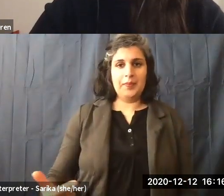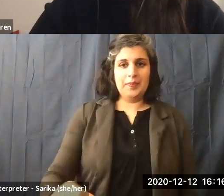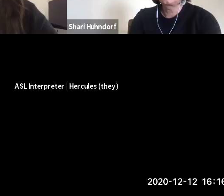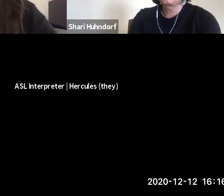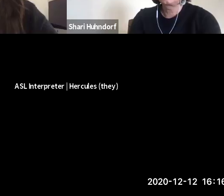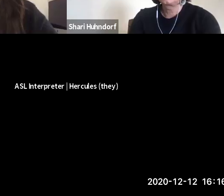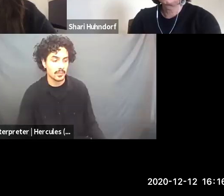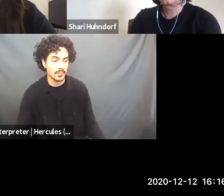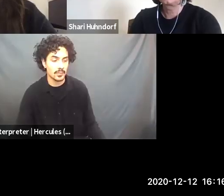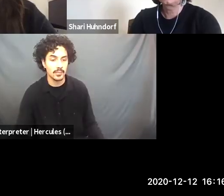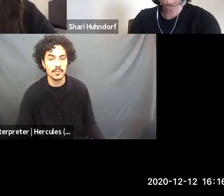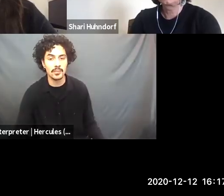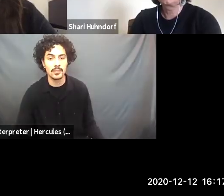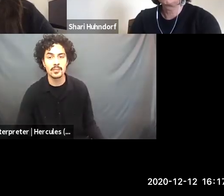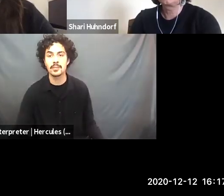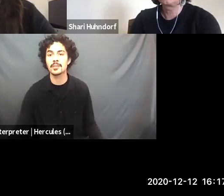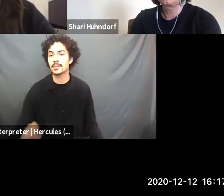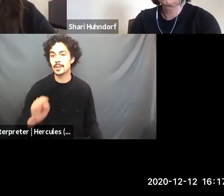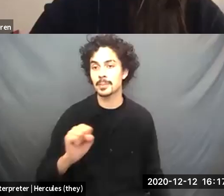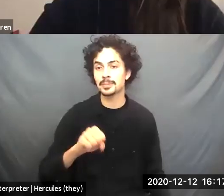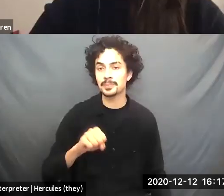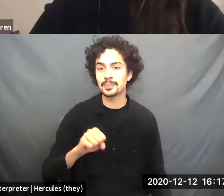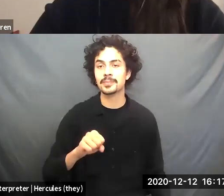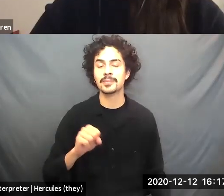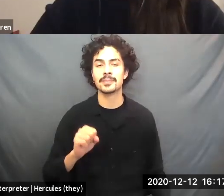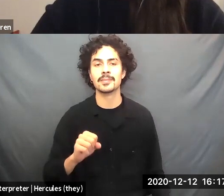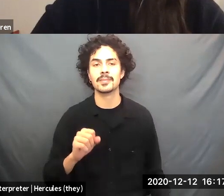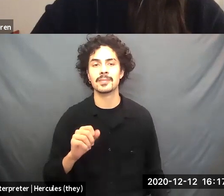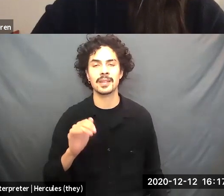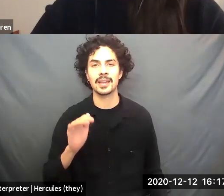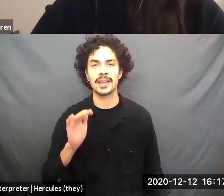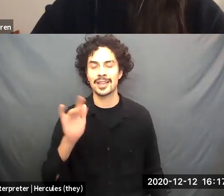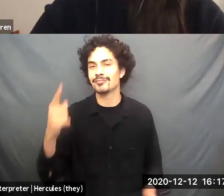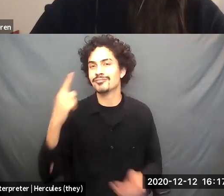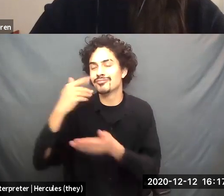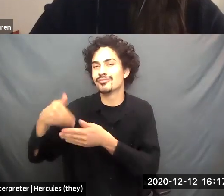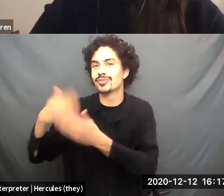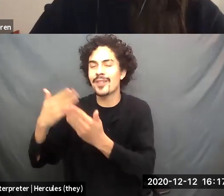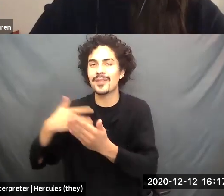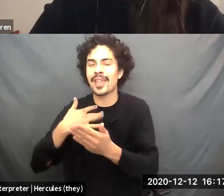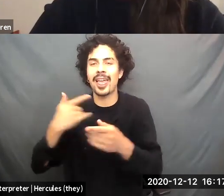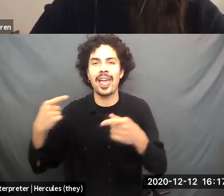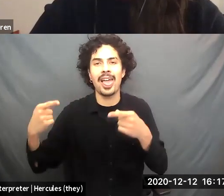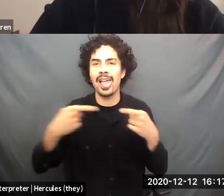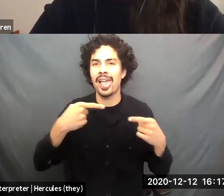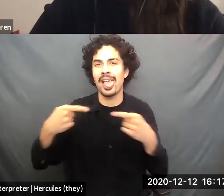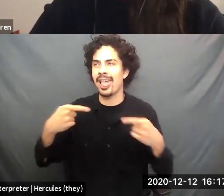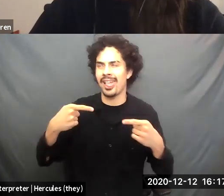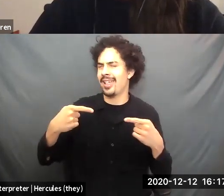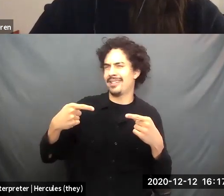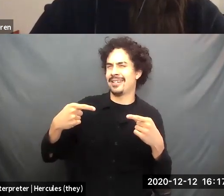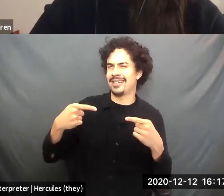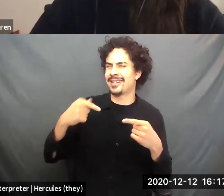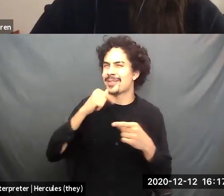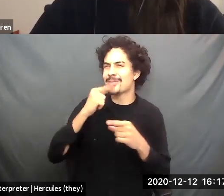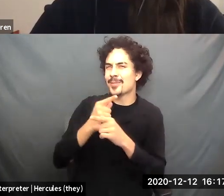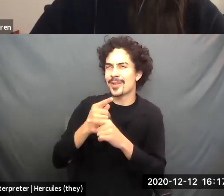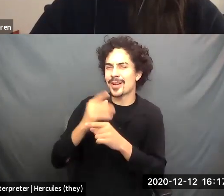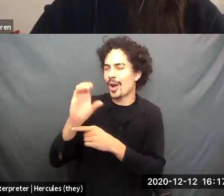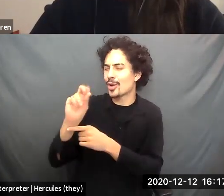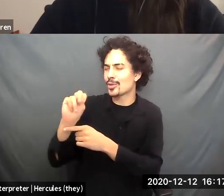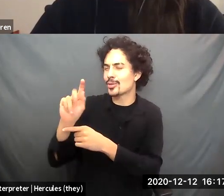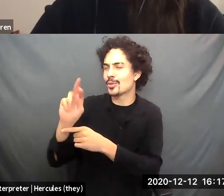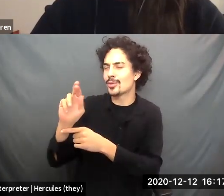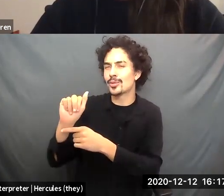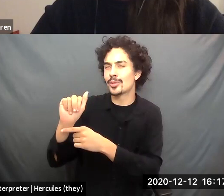Yeah, I mean, they're, they're just endless contradictions. I have been in a, I'm a, I'm a